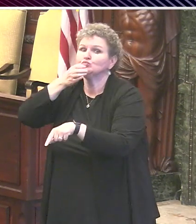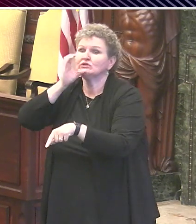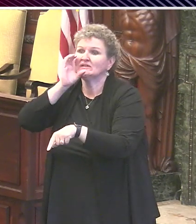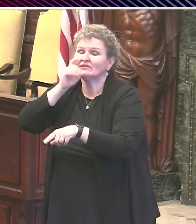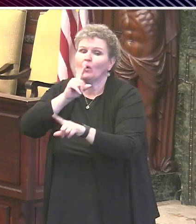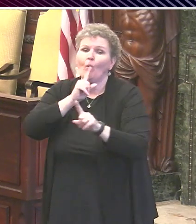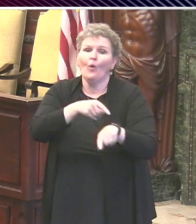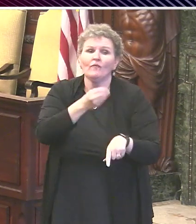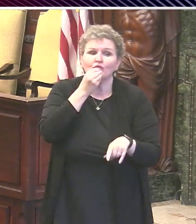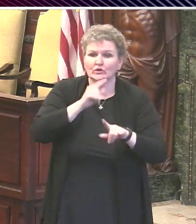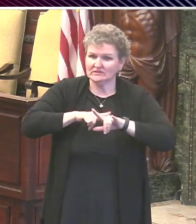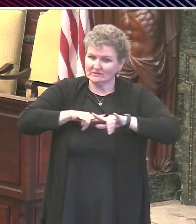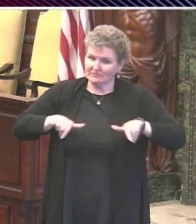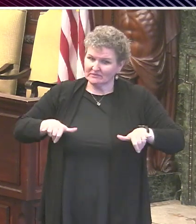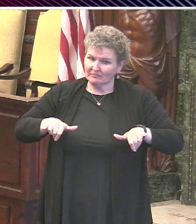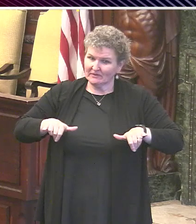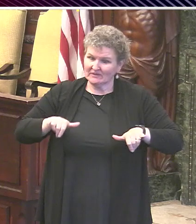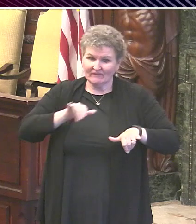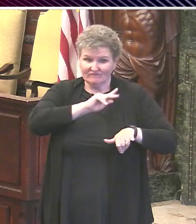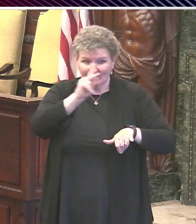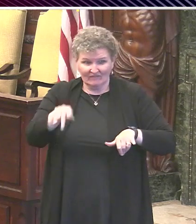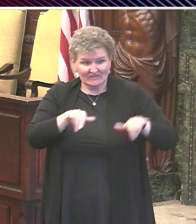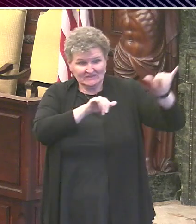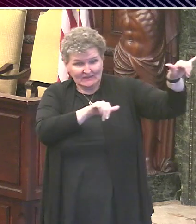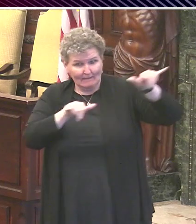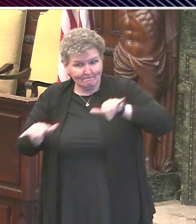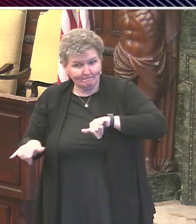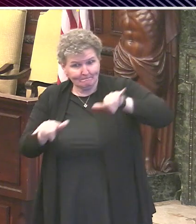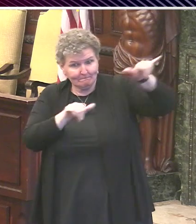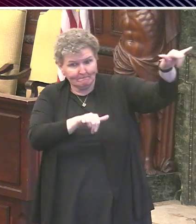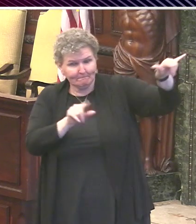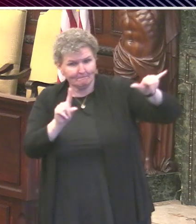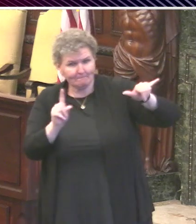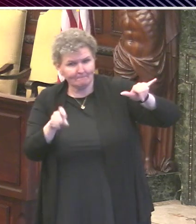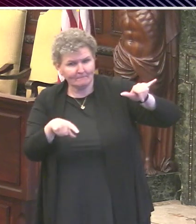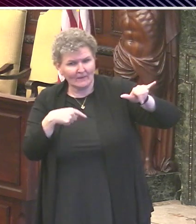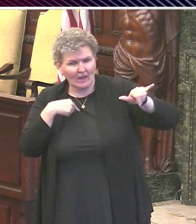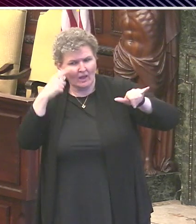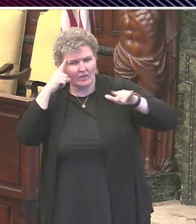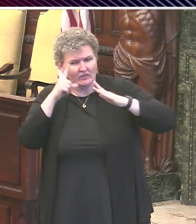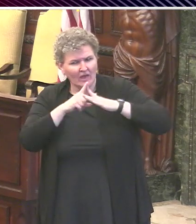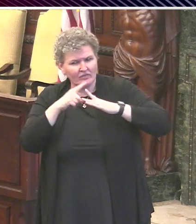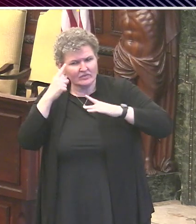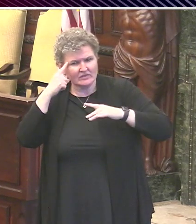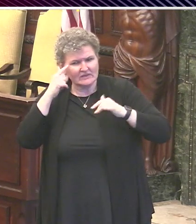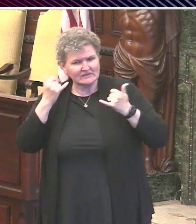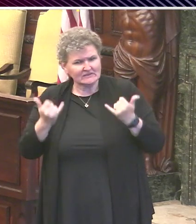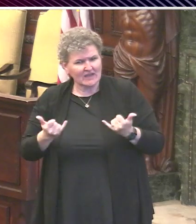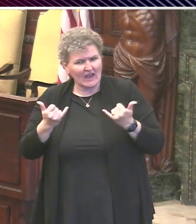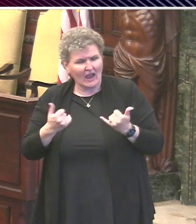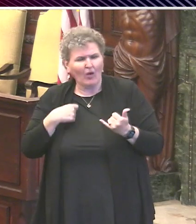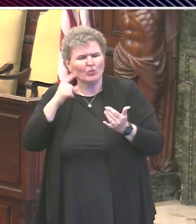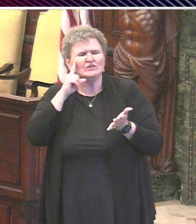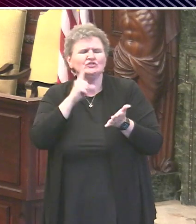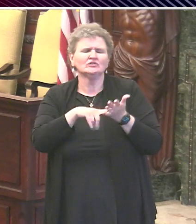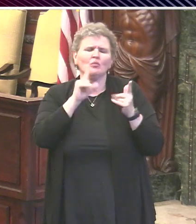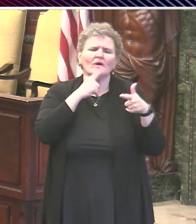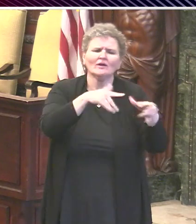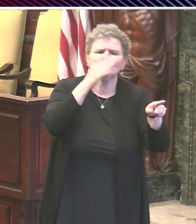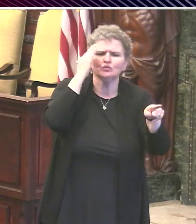now in Philly also. This is just occurring to me right now, but it sounds like it. We'll look into it to be sure. Okay, thank you.